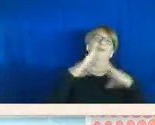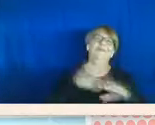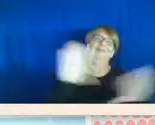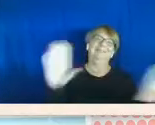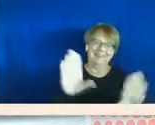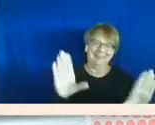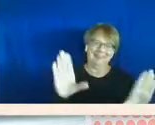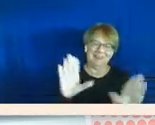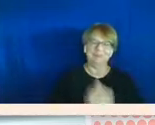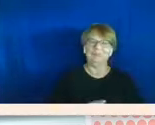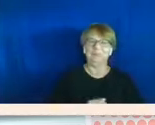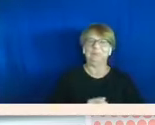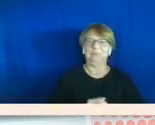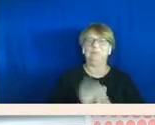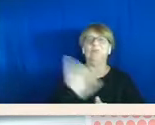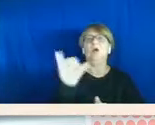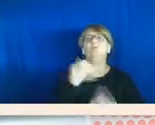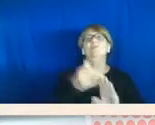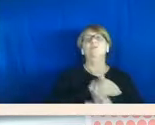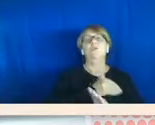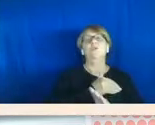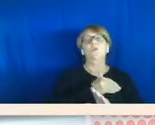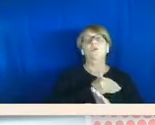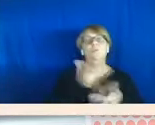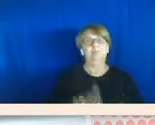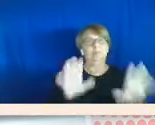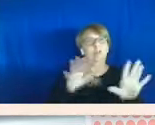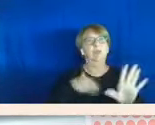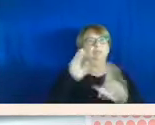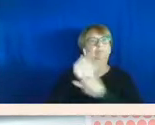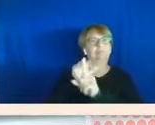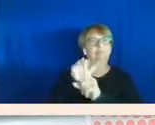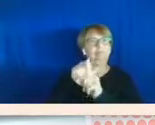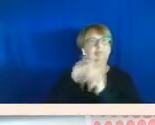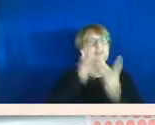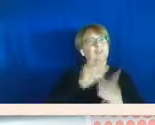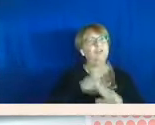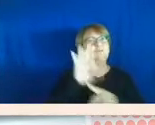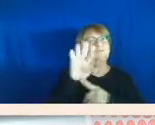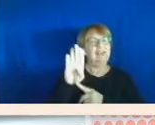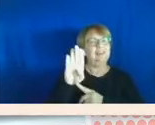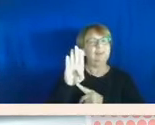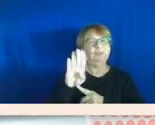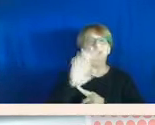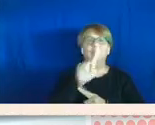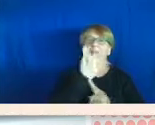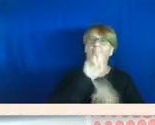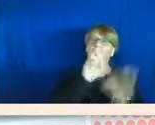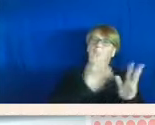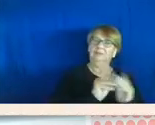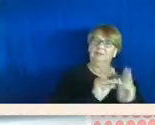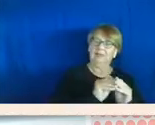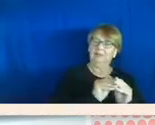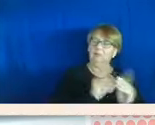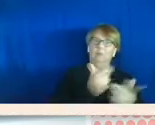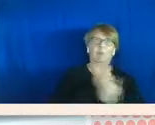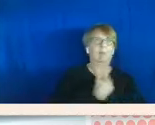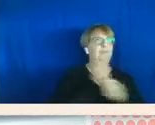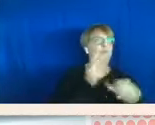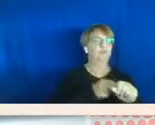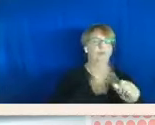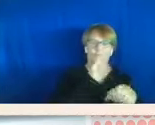Also, before we sign off, I just want to remind you, you know, visit us on Facebook. In addition to these live sessions, which we'd love for you to join us for when they're